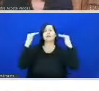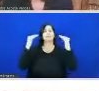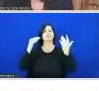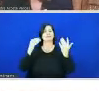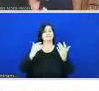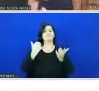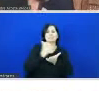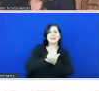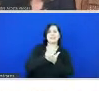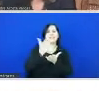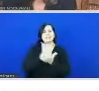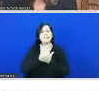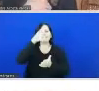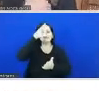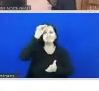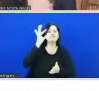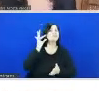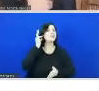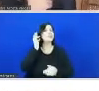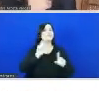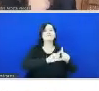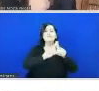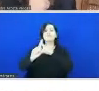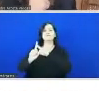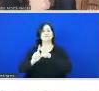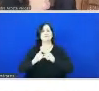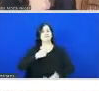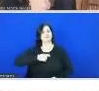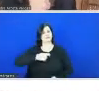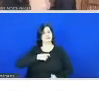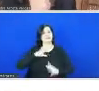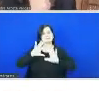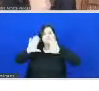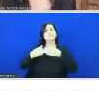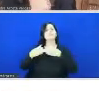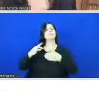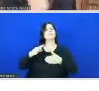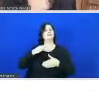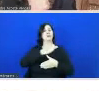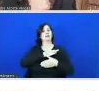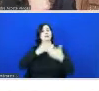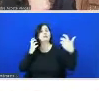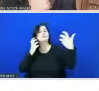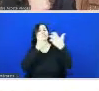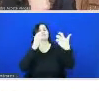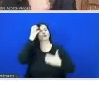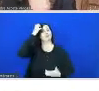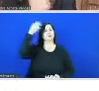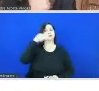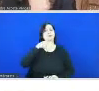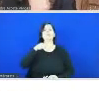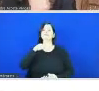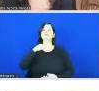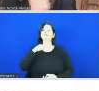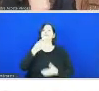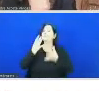technology-facilitated violence, gender-based violence. And we really believe that governments need to try harder to do that, and companies need to